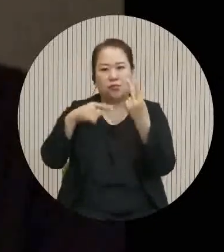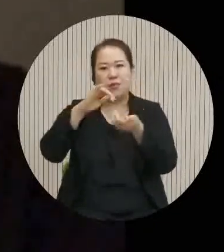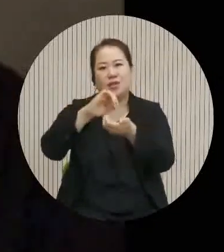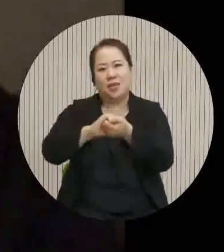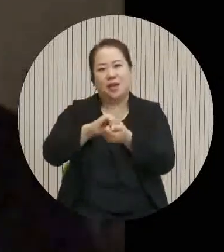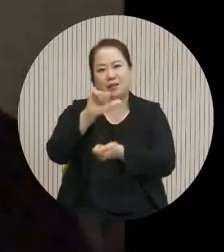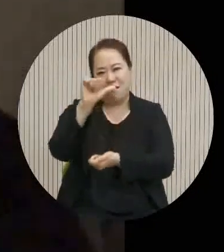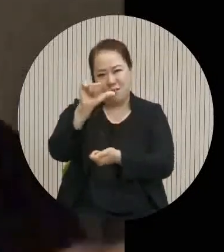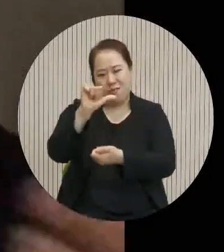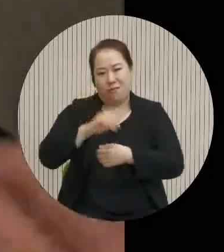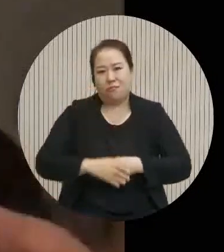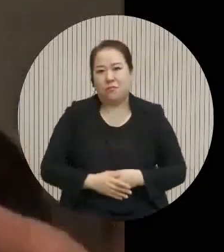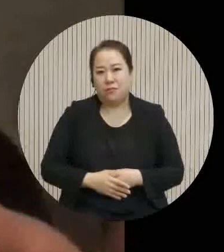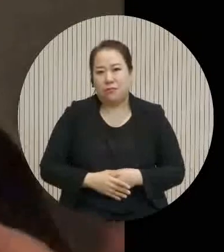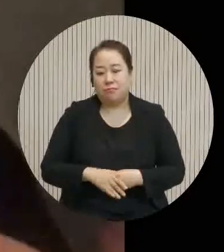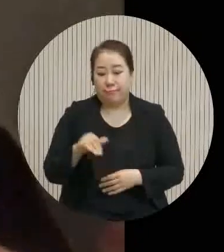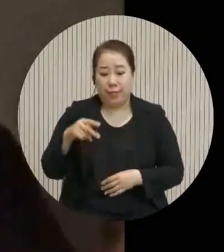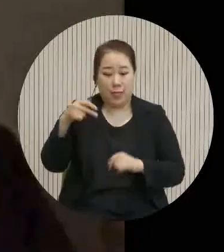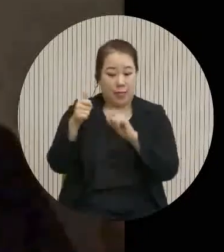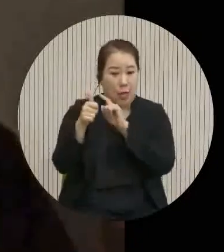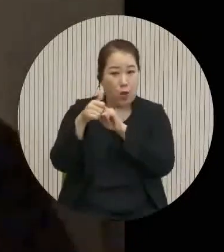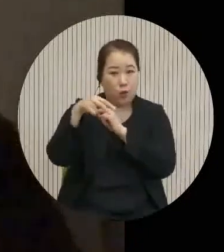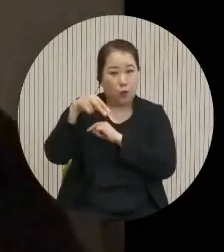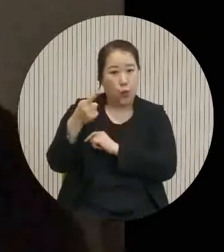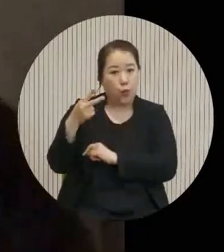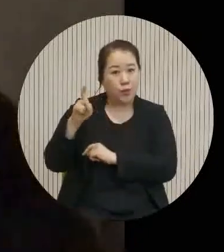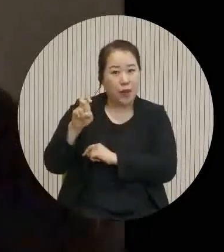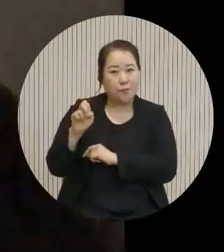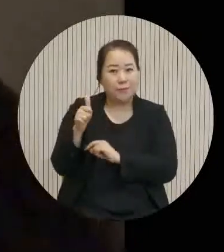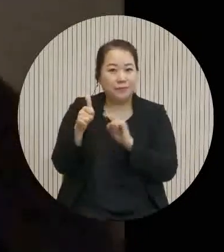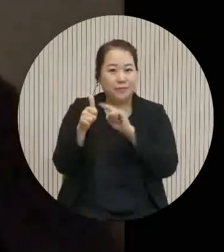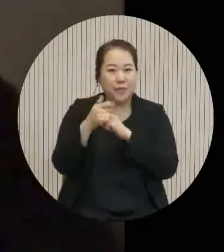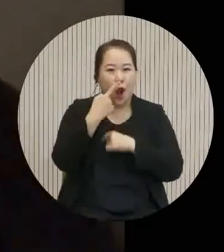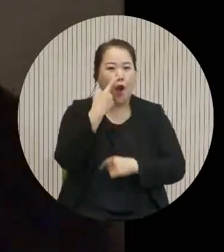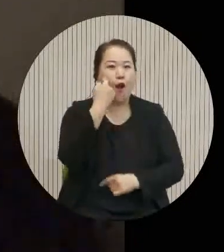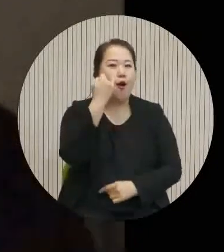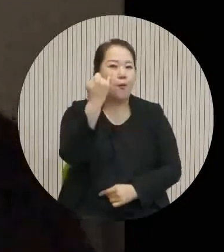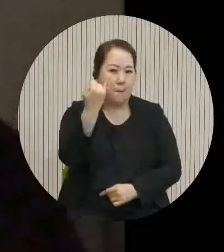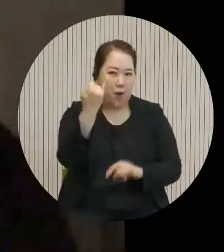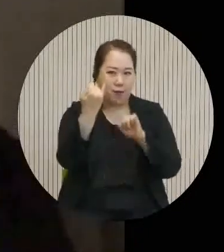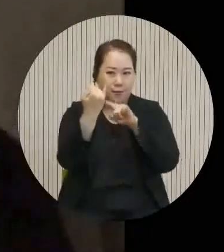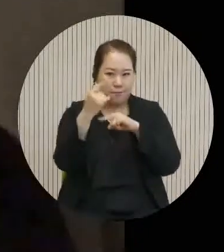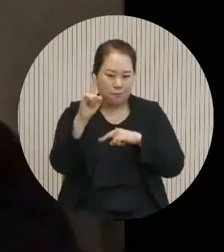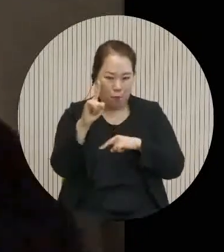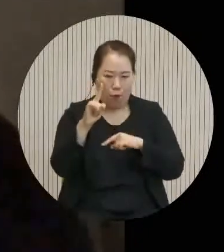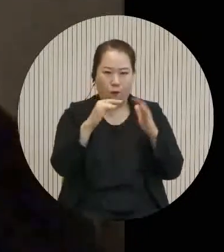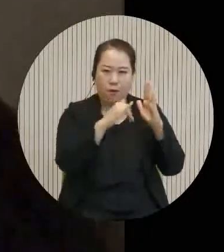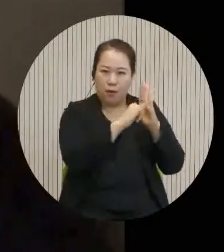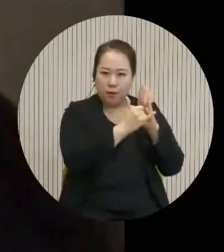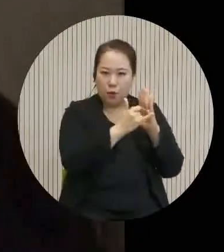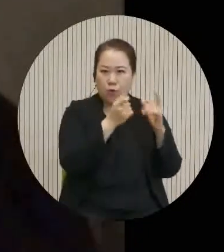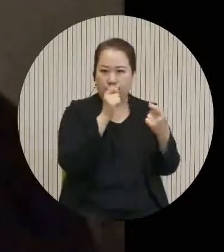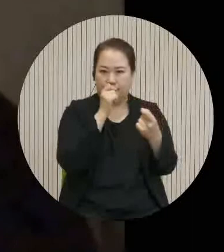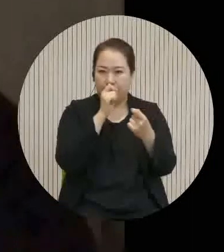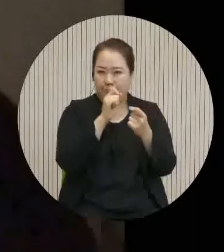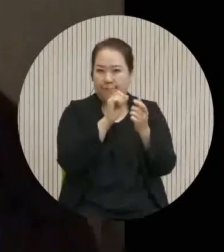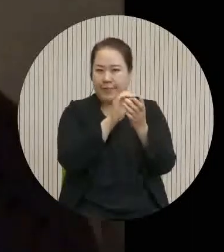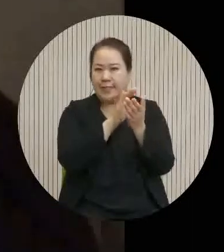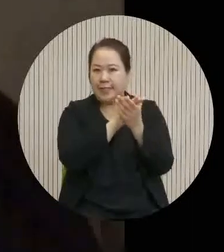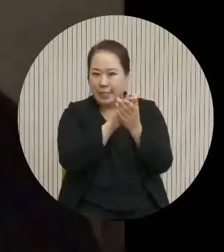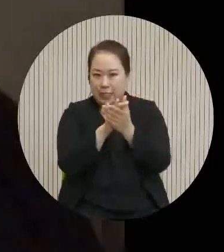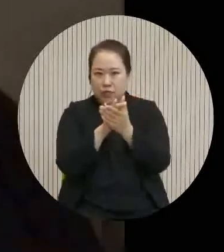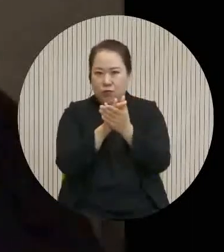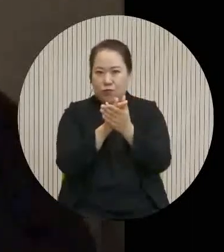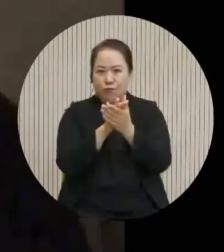got busy. She got a library card. Relatives got library cards. Friends got library cards,